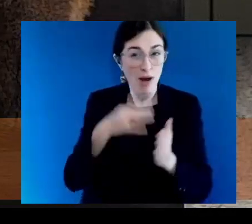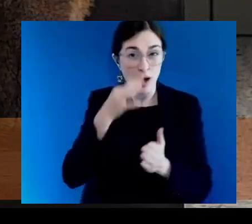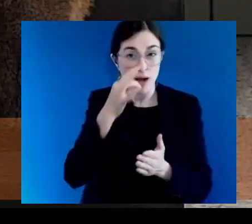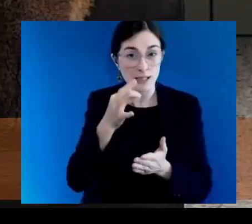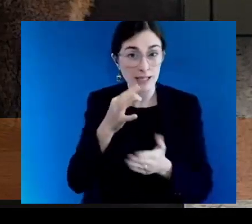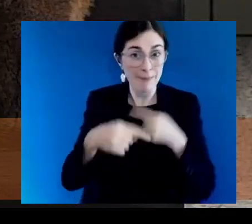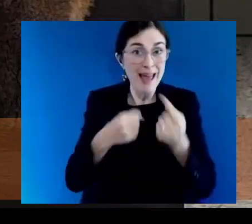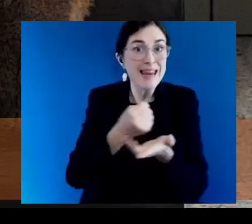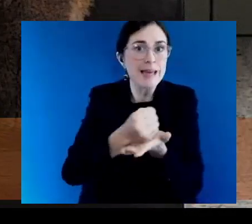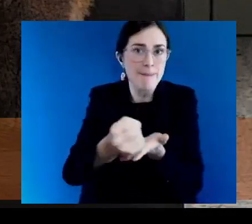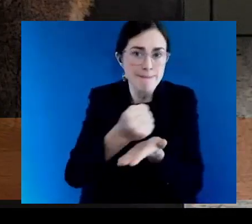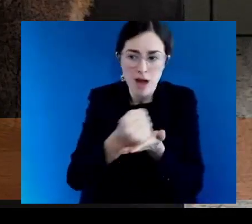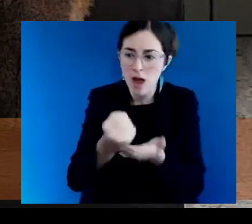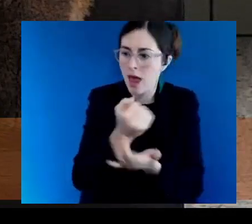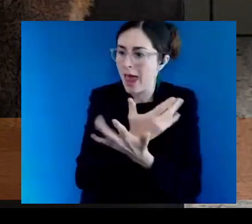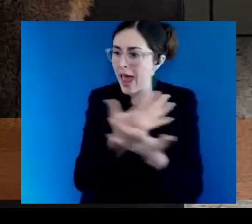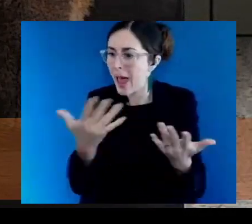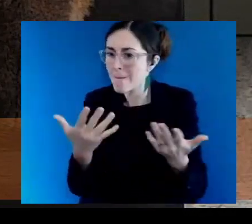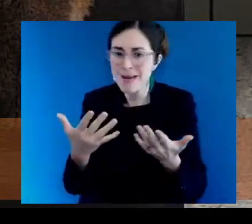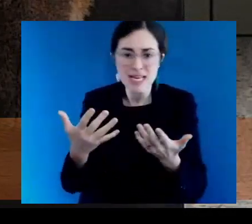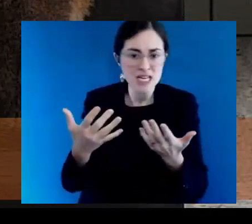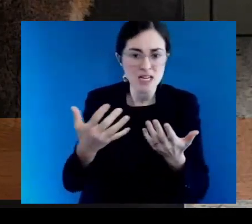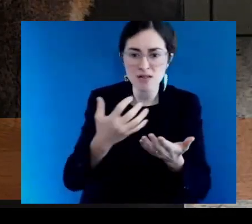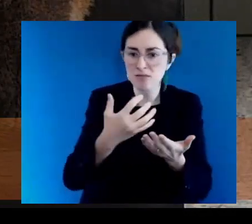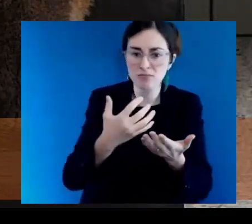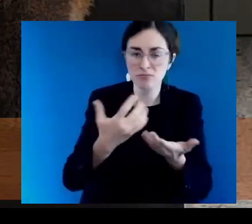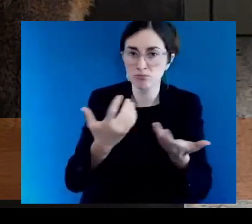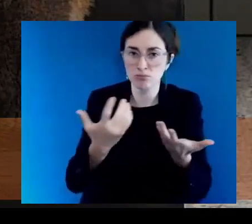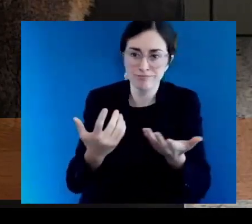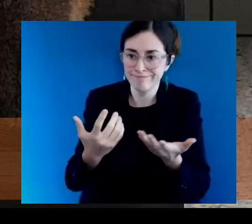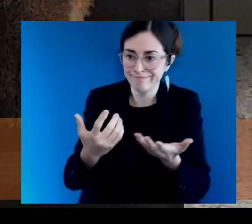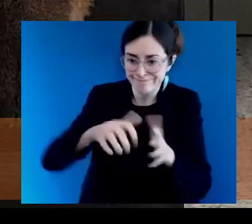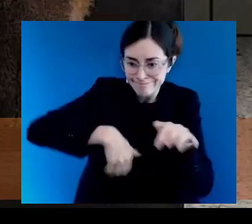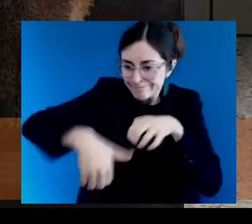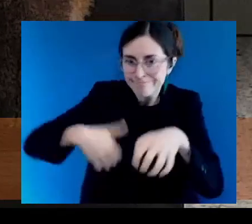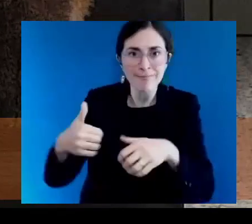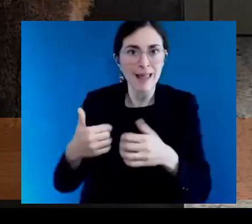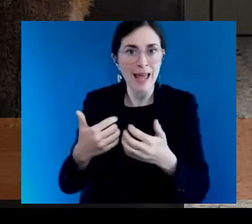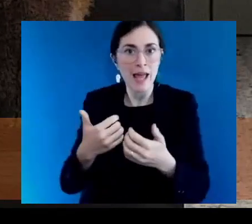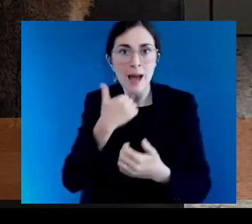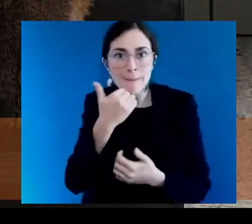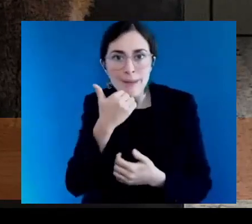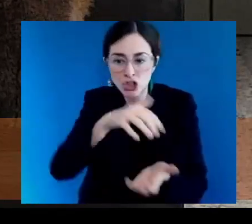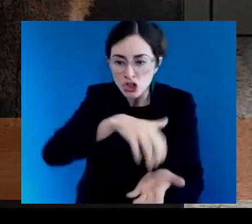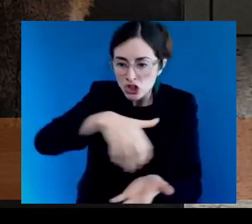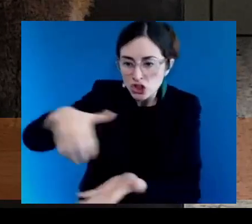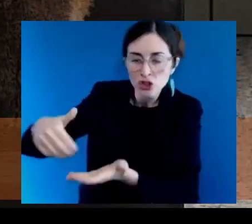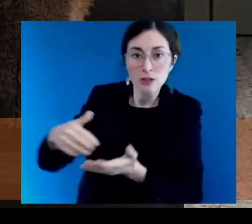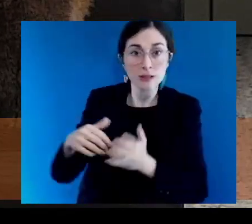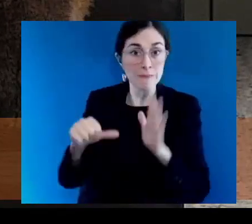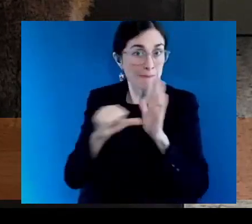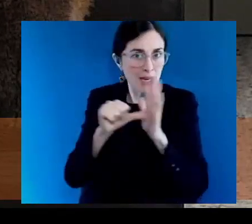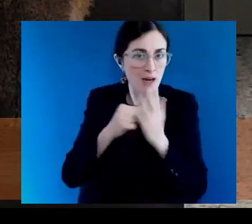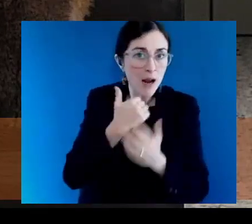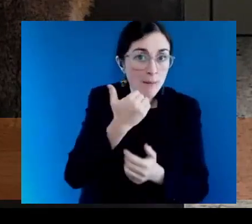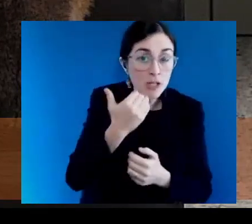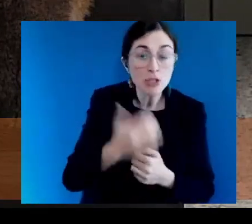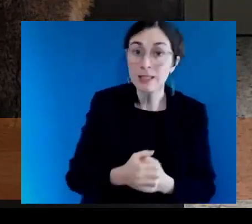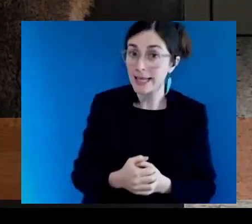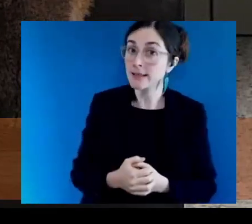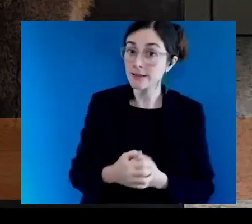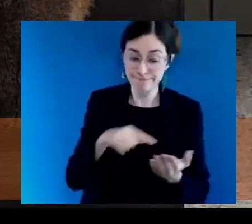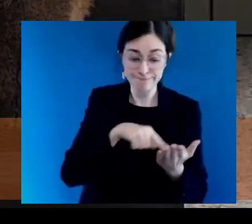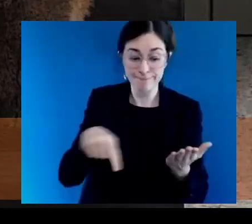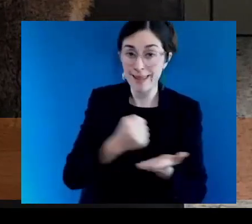and revenue generated. Do you have those numbers handy? Excuse me. I do. Yes, I do. Thank you.